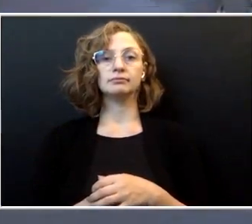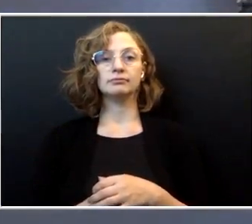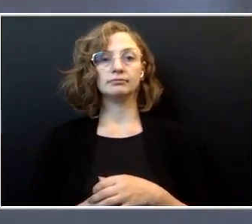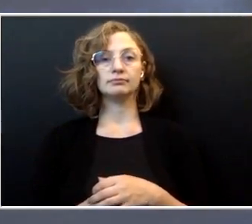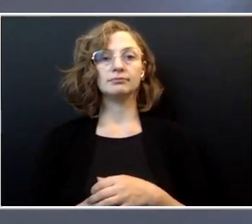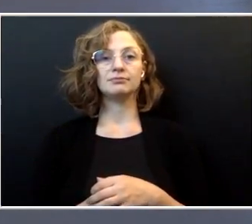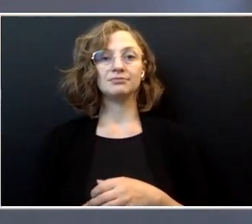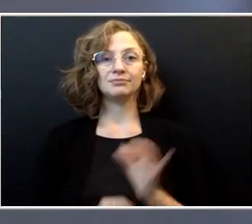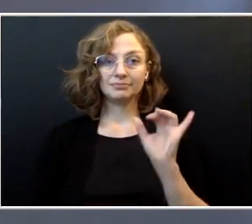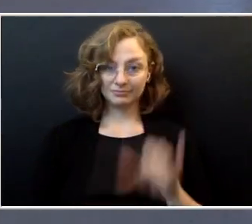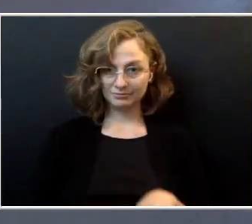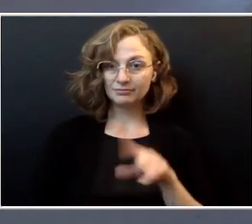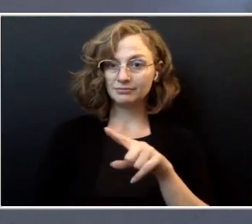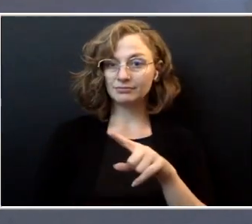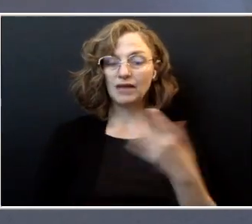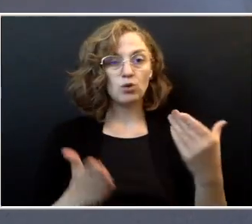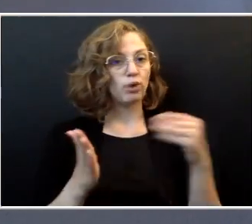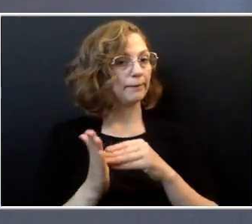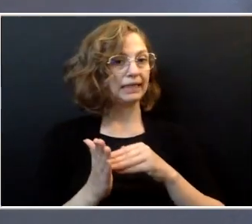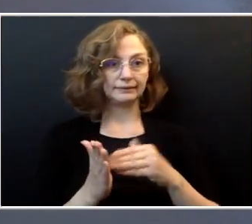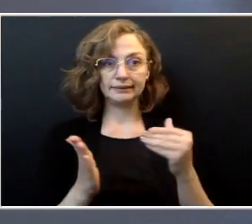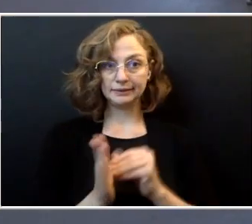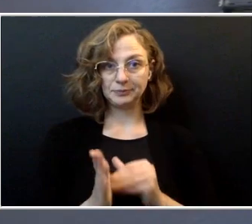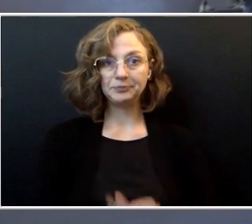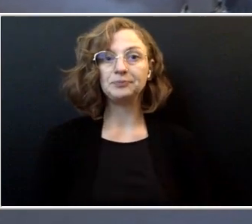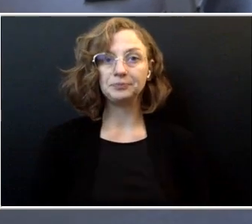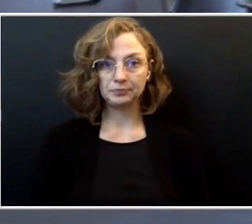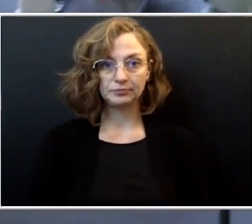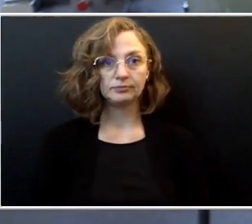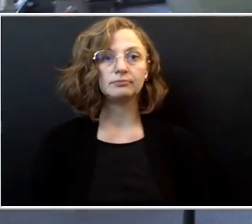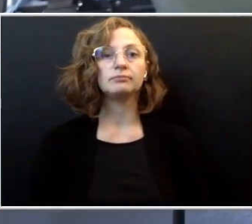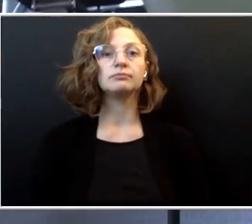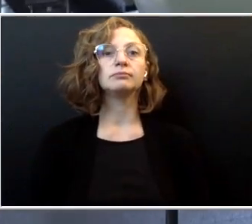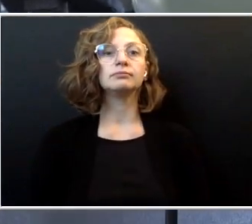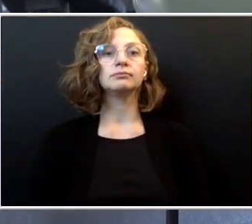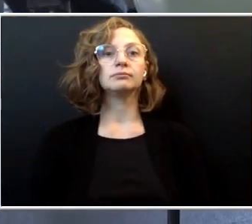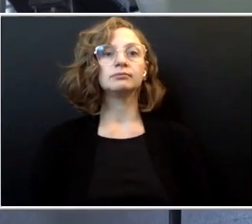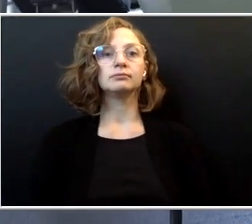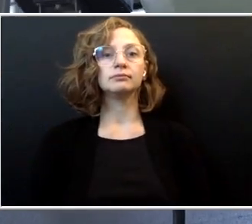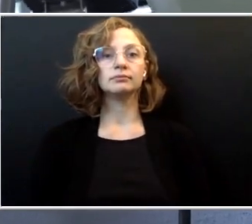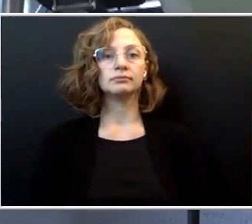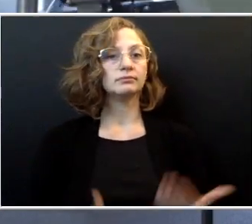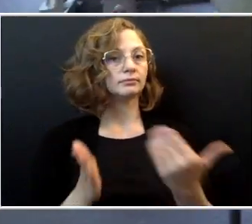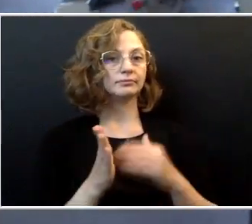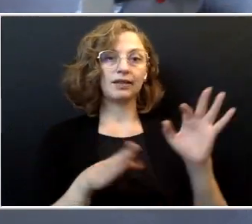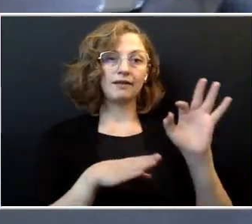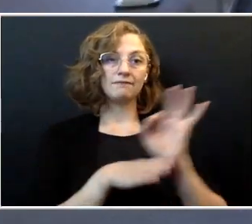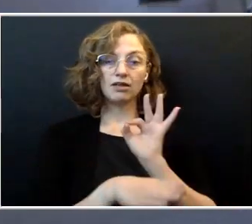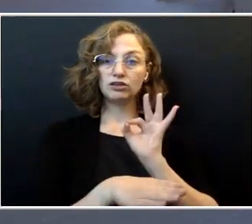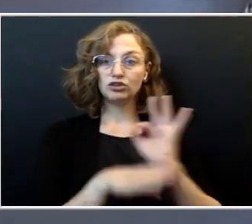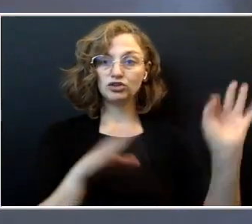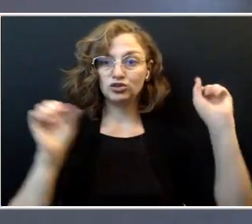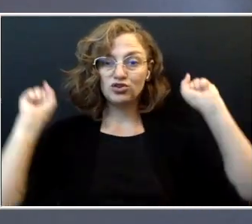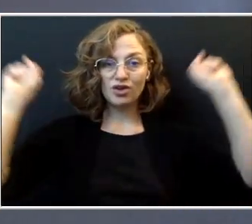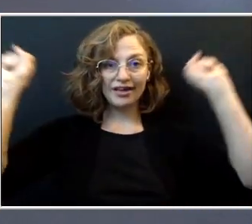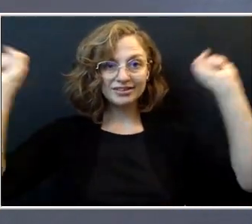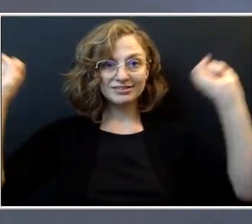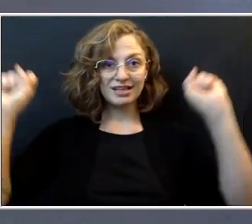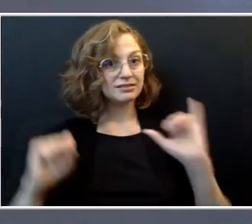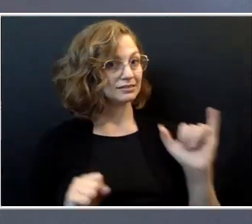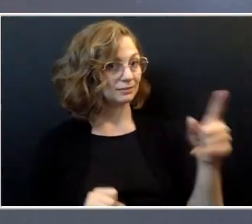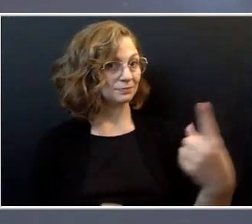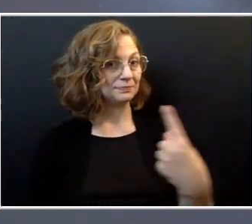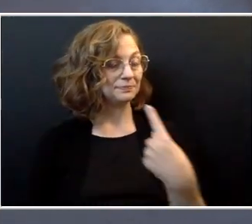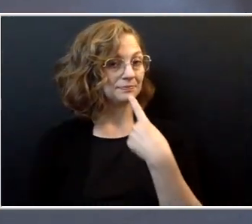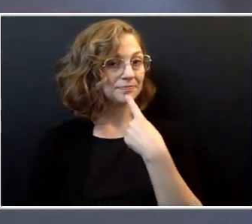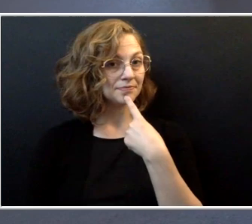repeat. So by doing this, again, functional exercise, just like you guys were saying, something